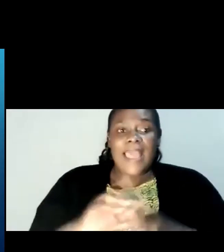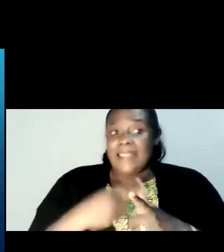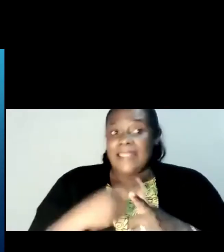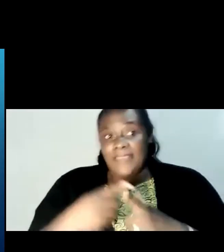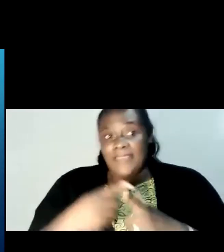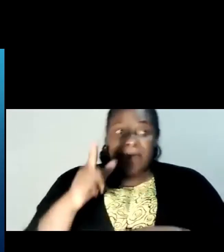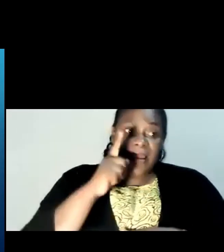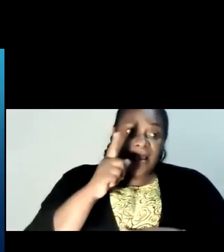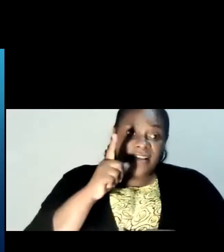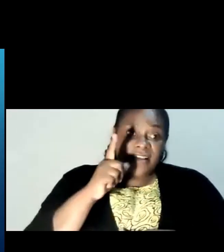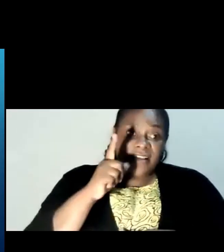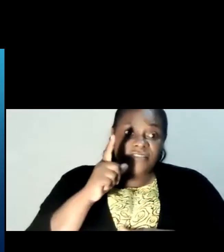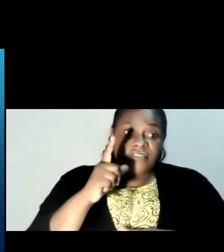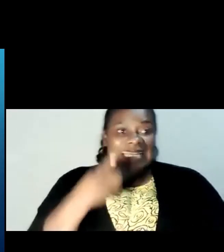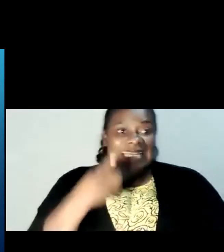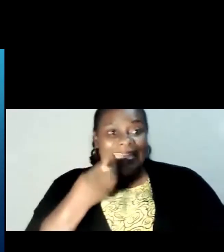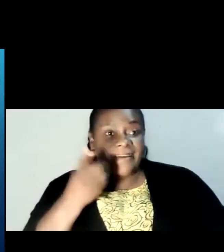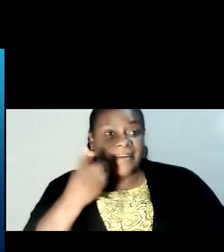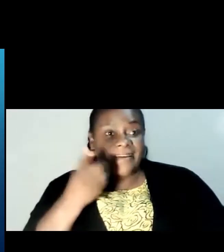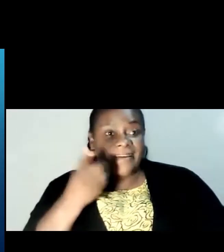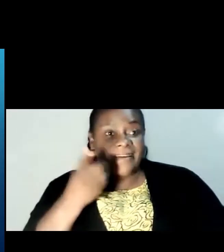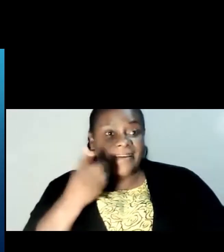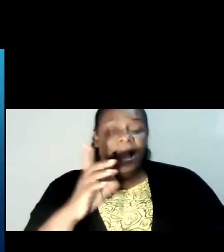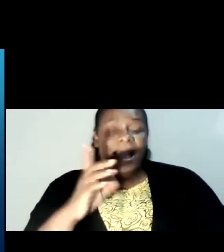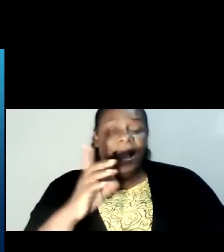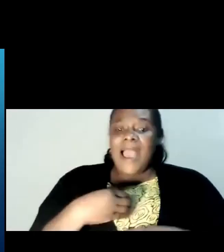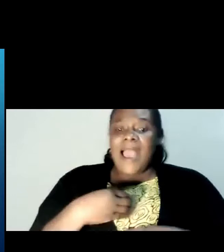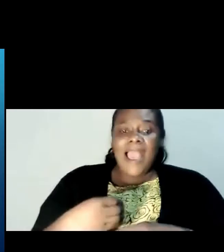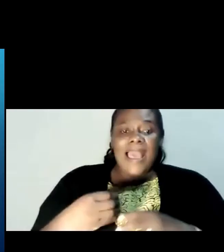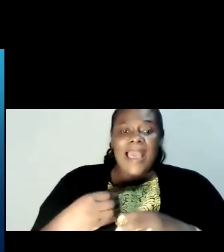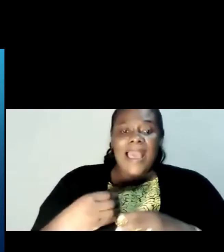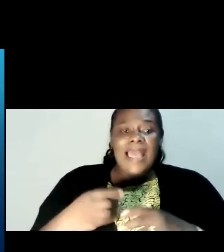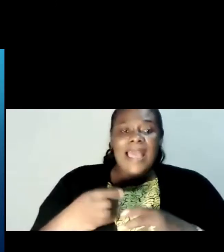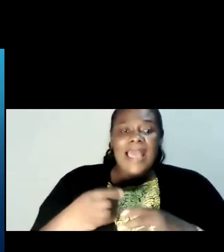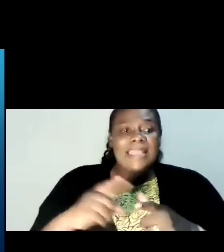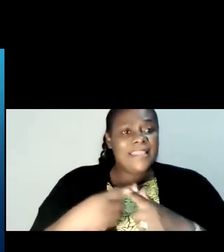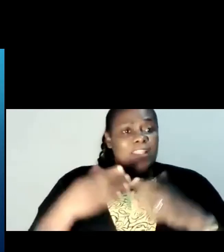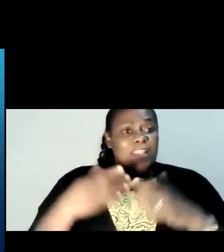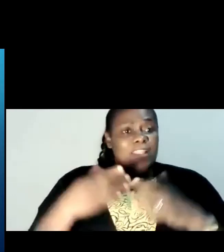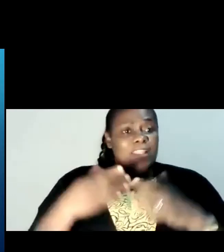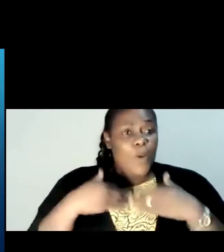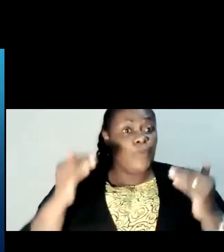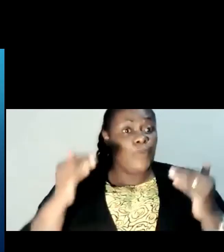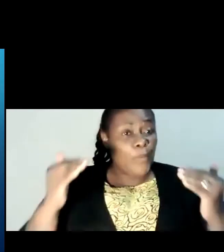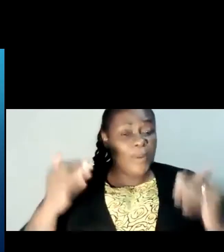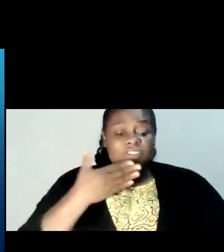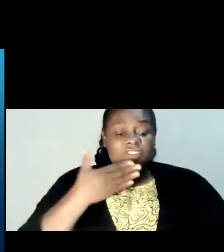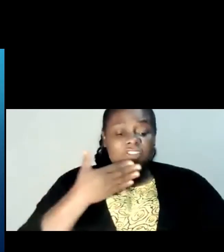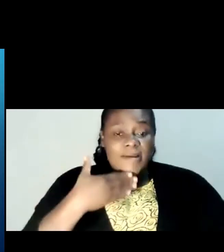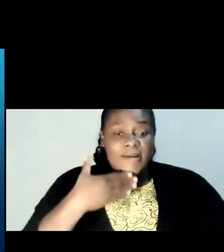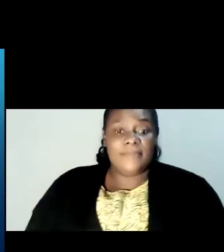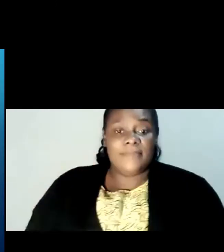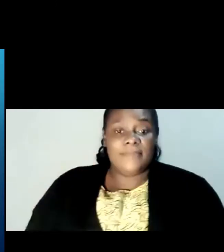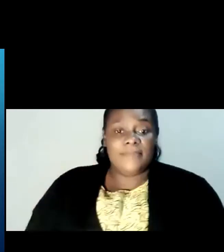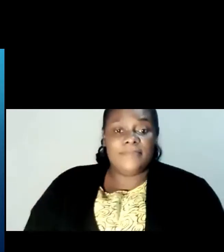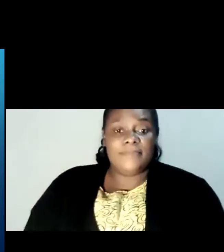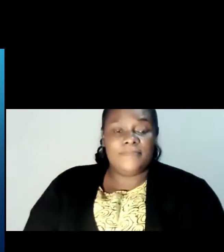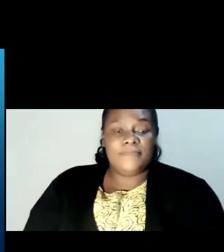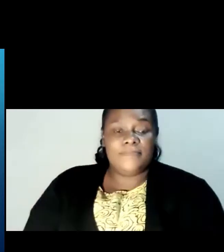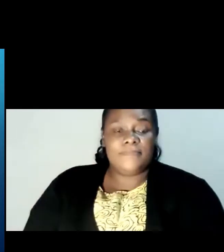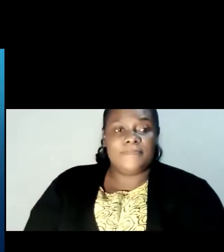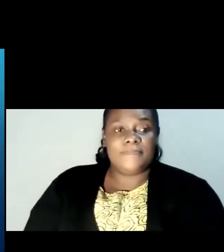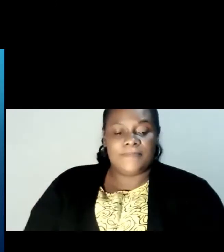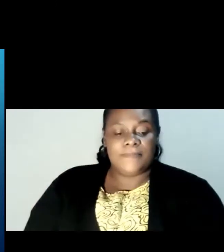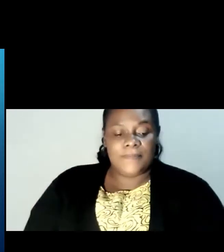or perhaps you put a lot of sugar in your tea, etc. So if we're intaking a lot of